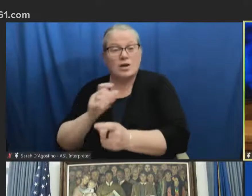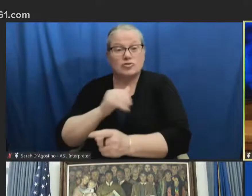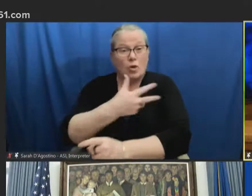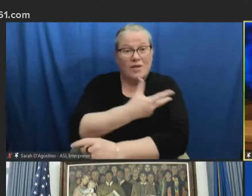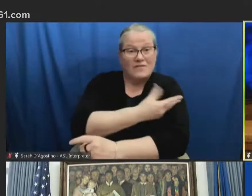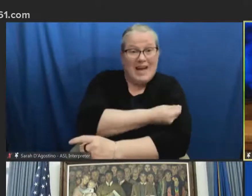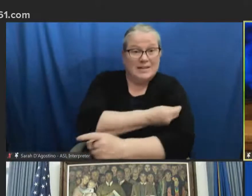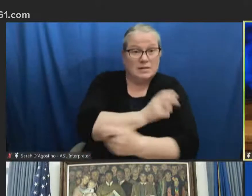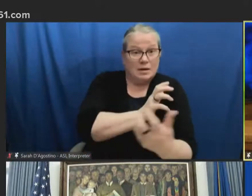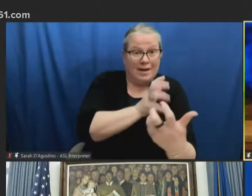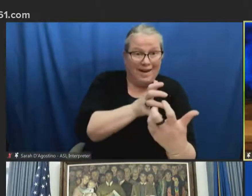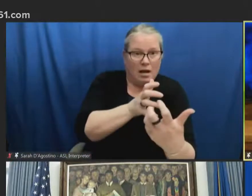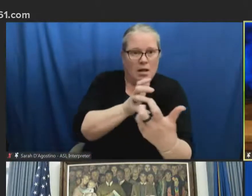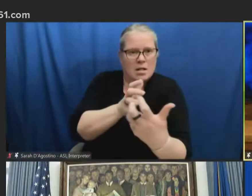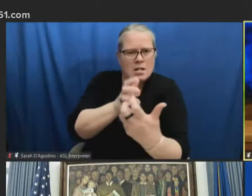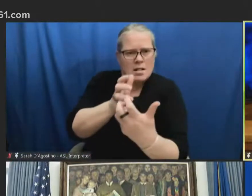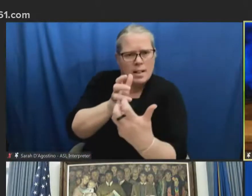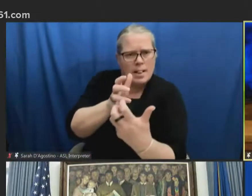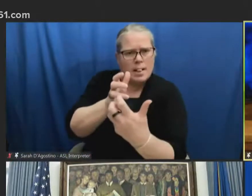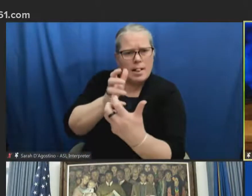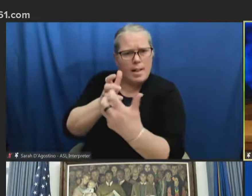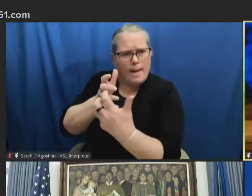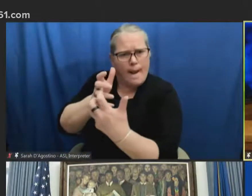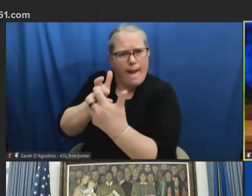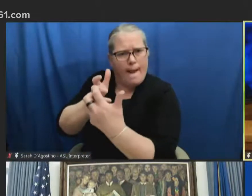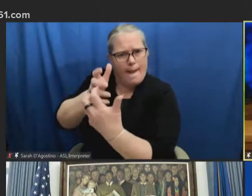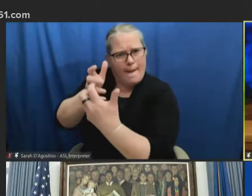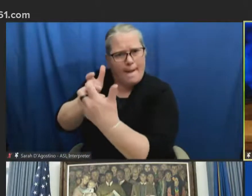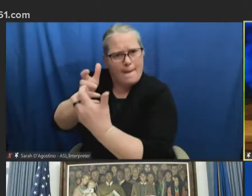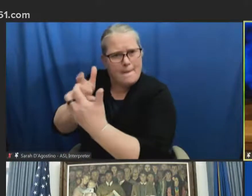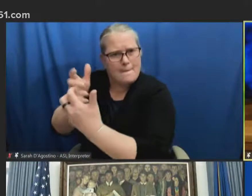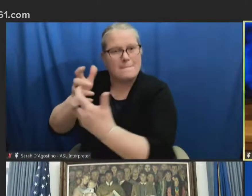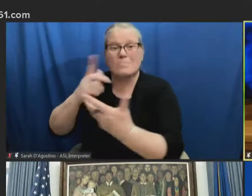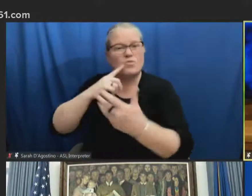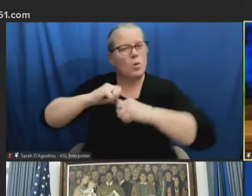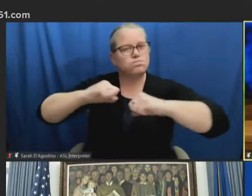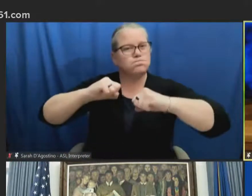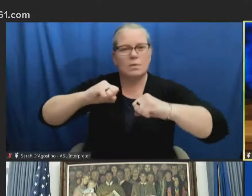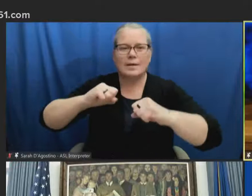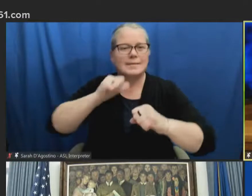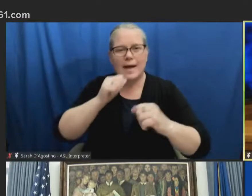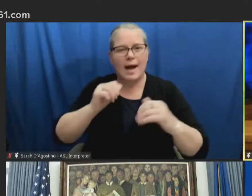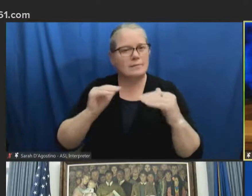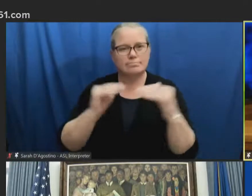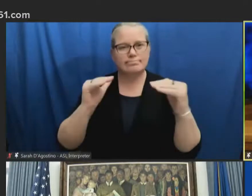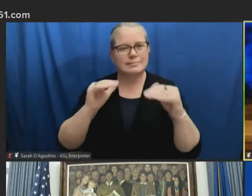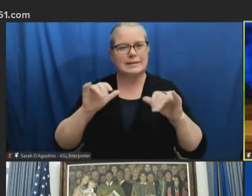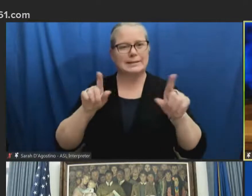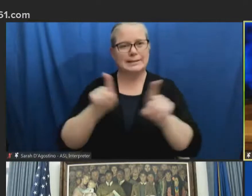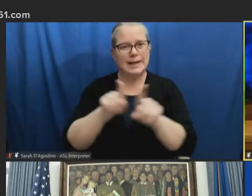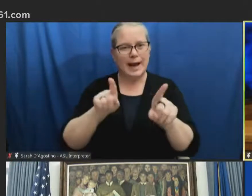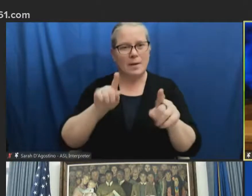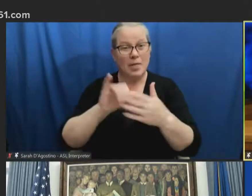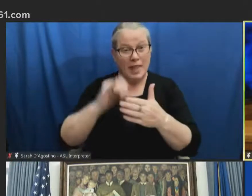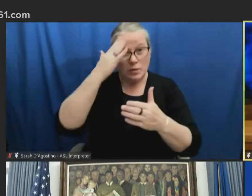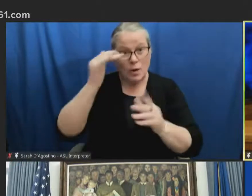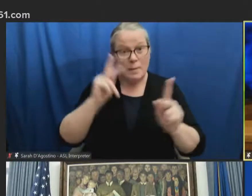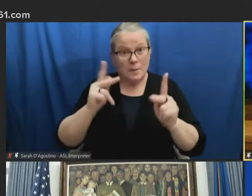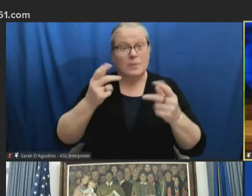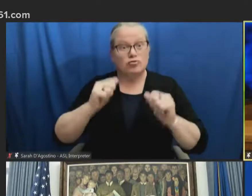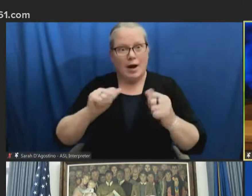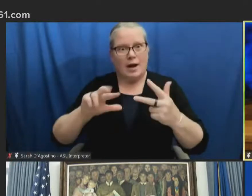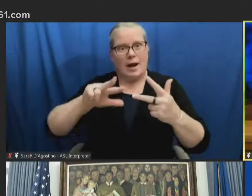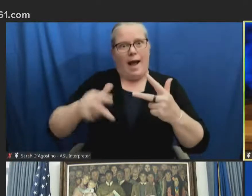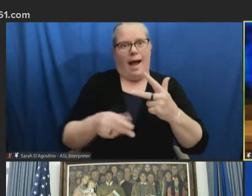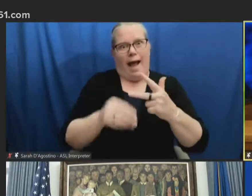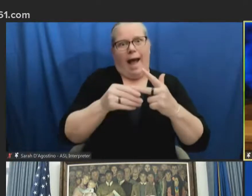did against prior variants, which is one of the reasons why people are looking at trying to formulate a vaccine that hopefully can restore some of that protection against